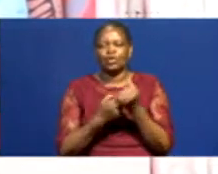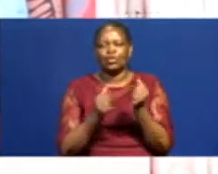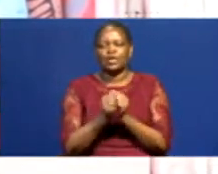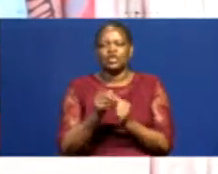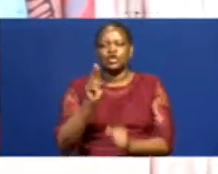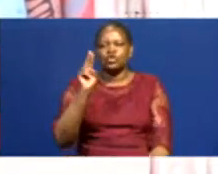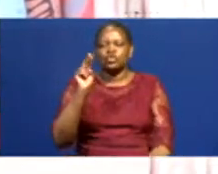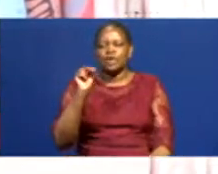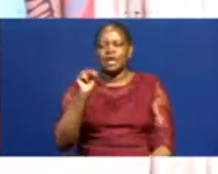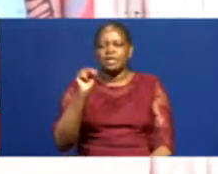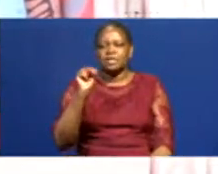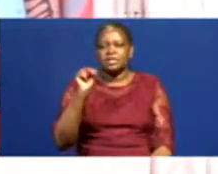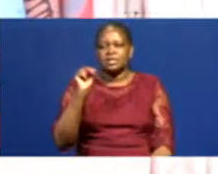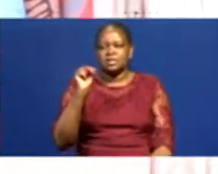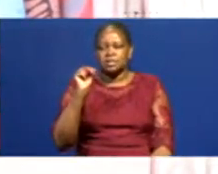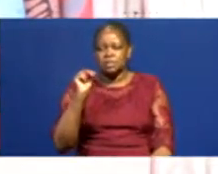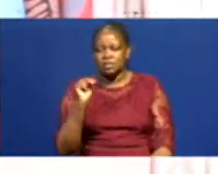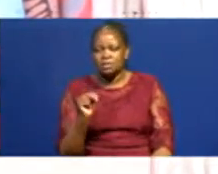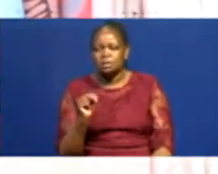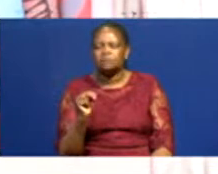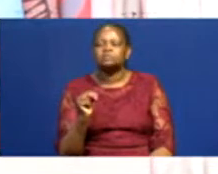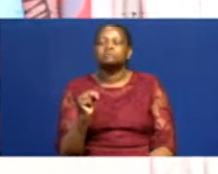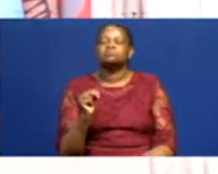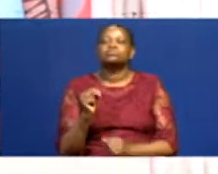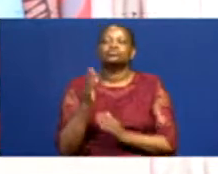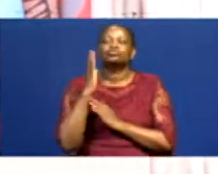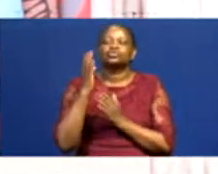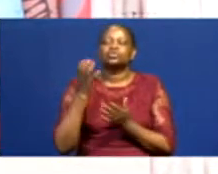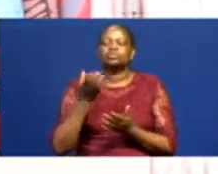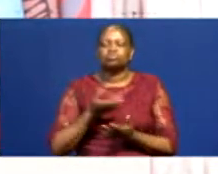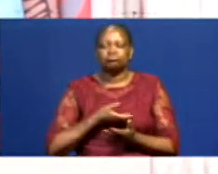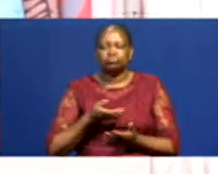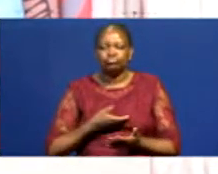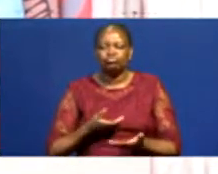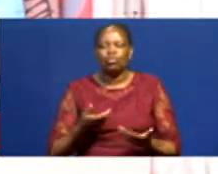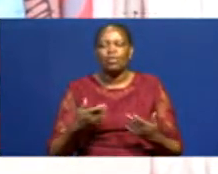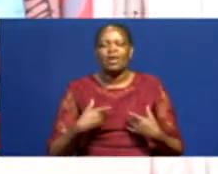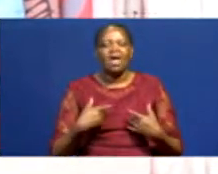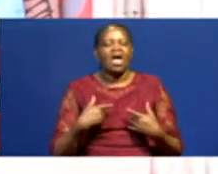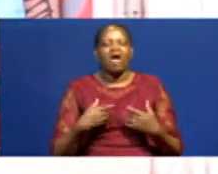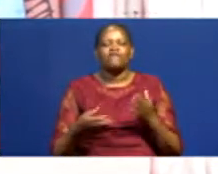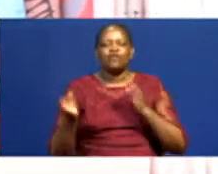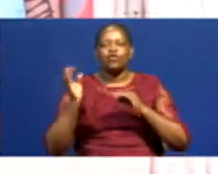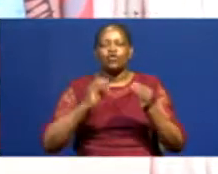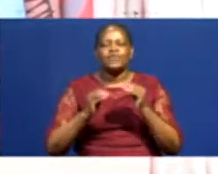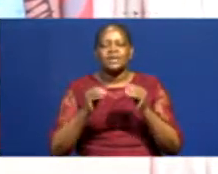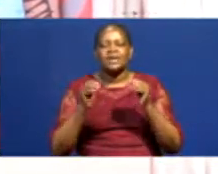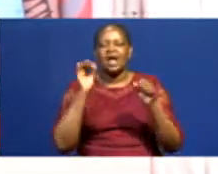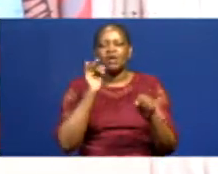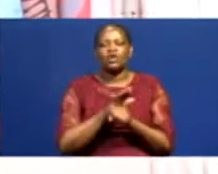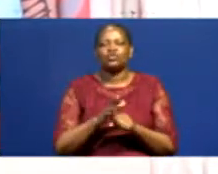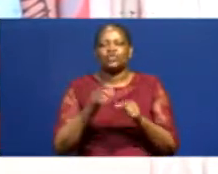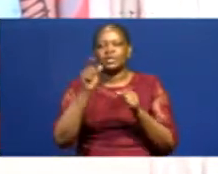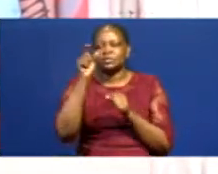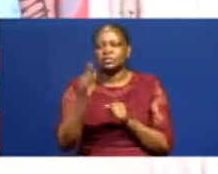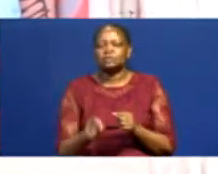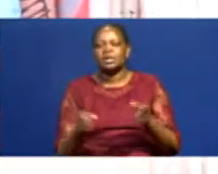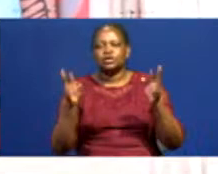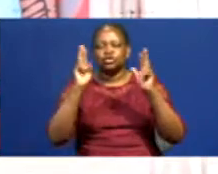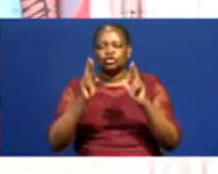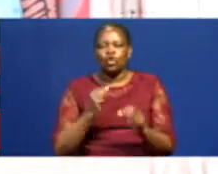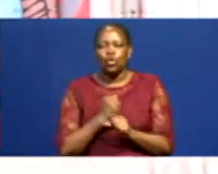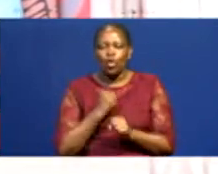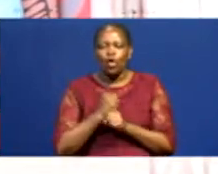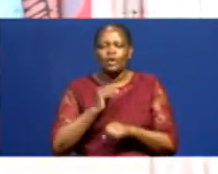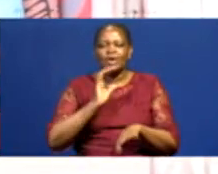Security Council and the African Union, we have made significant contribution to regional and international efforts to